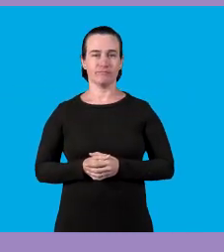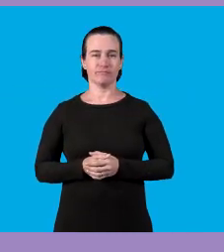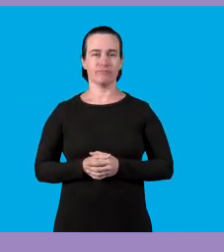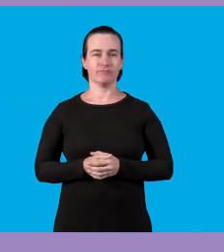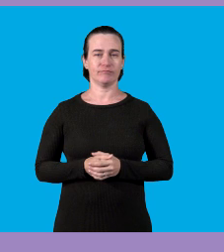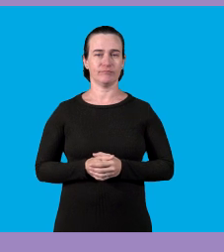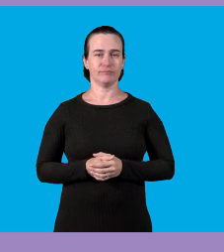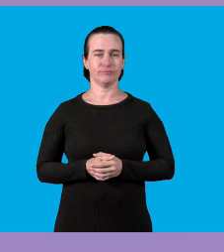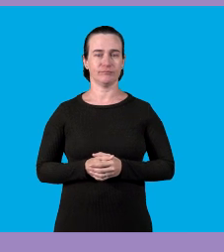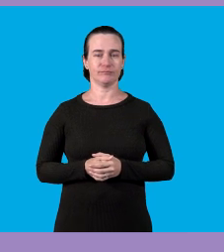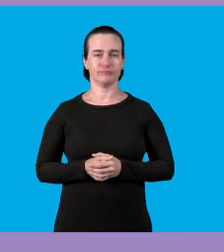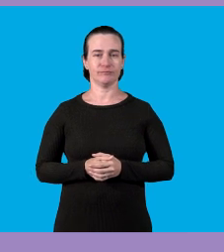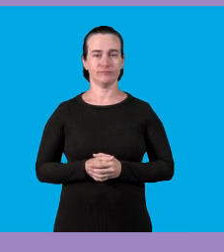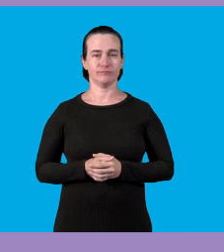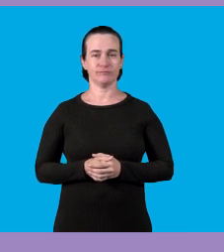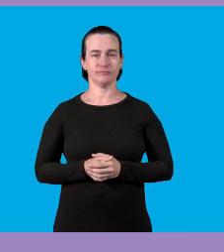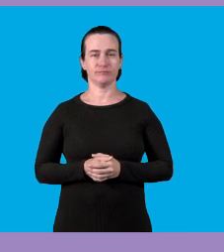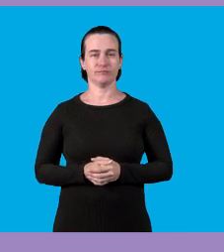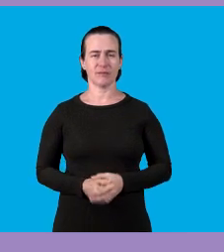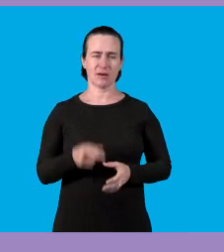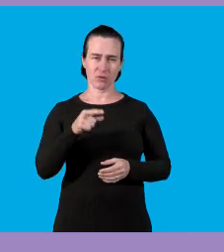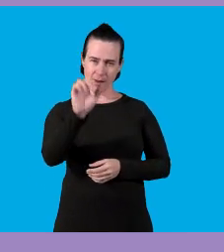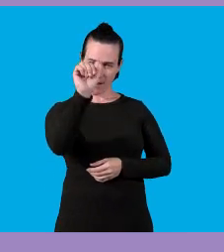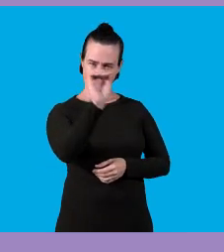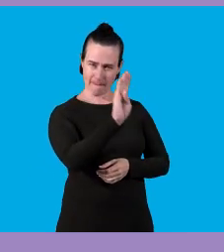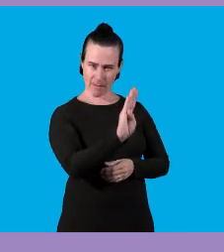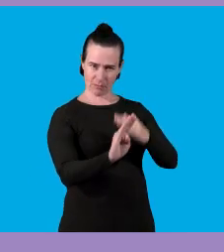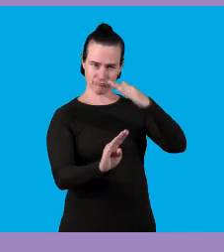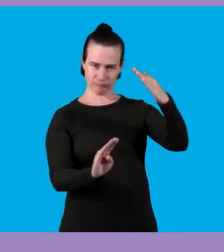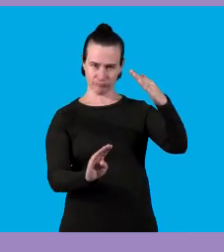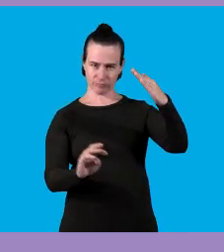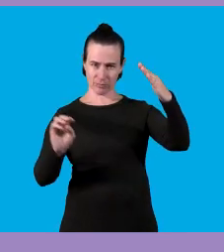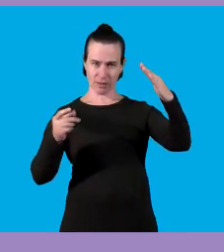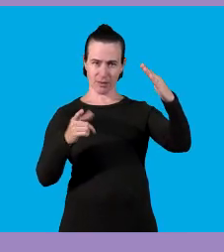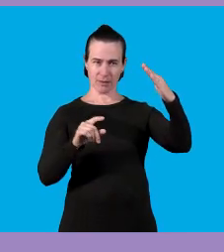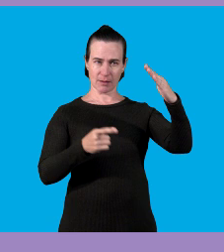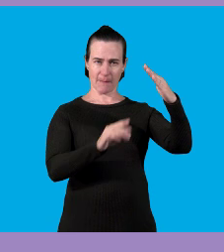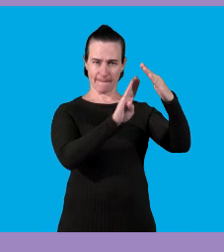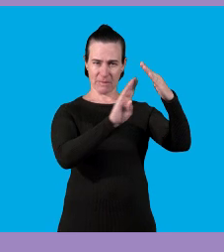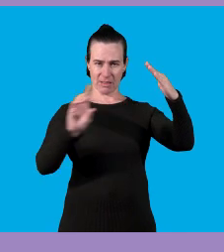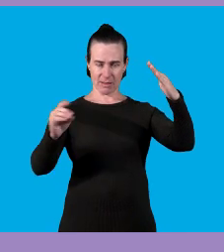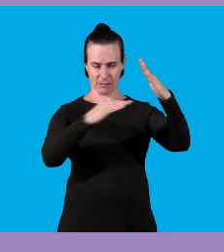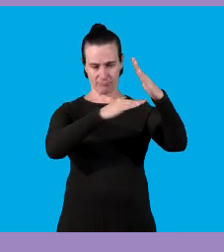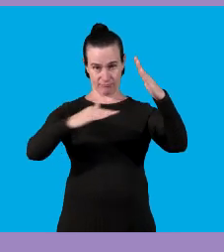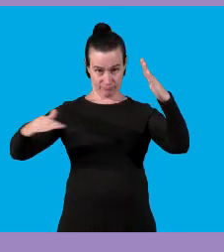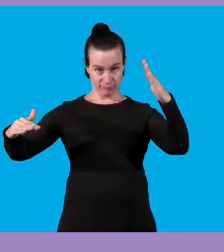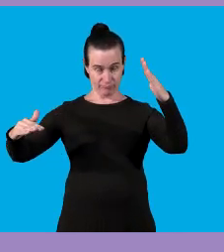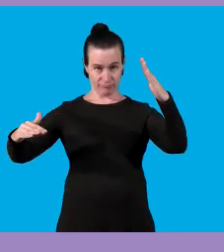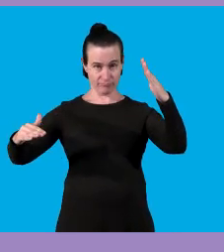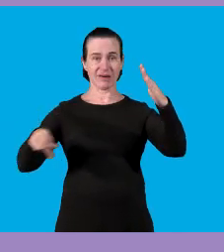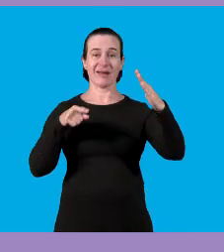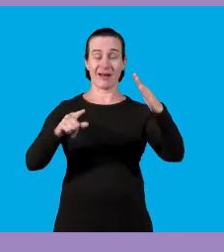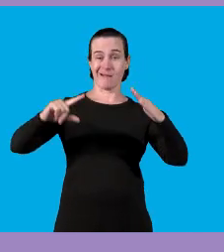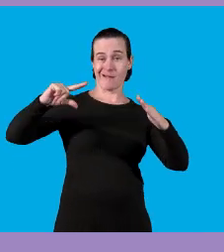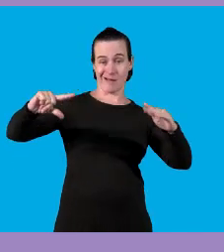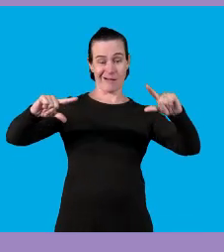And so now that we are looking at AB, which is a side, BD is a side, and angle ABD, which is